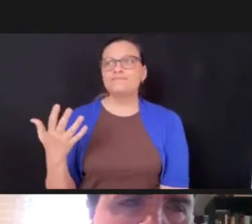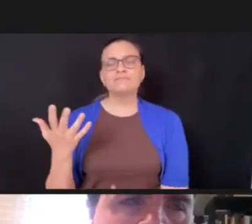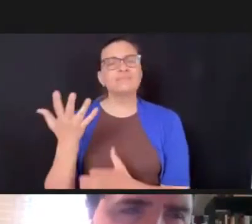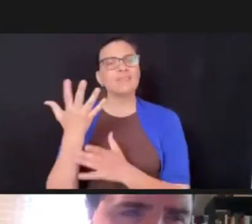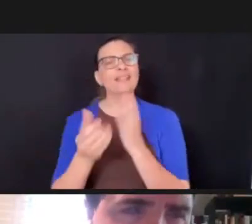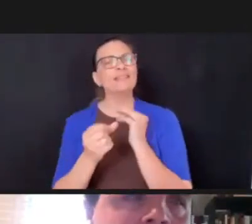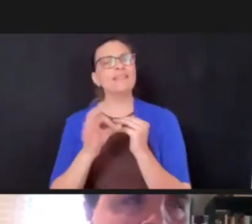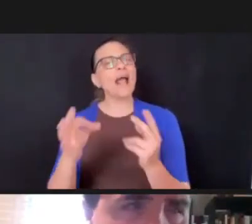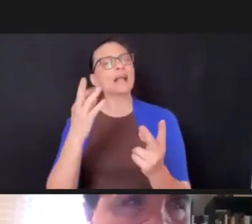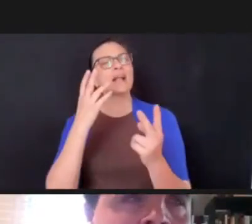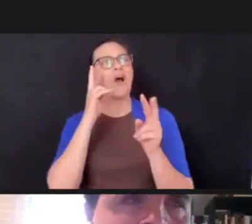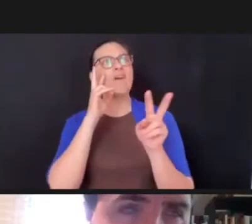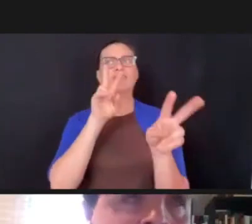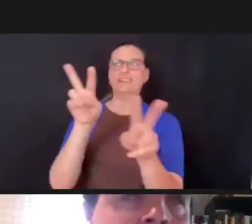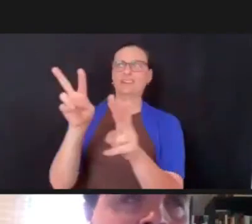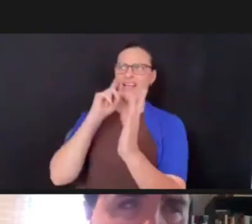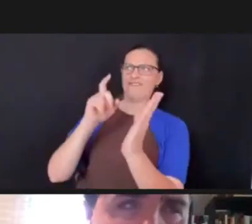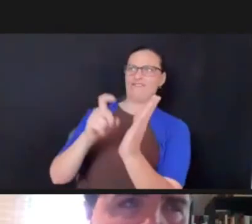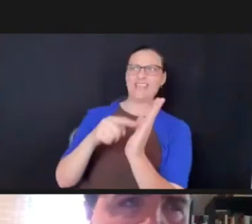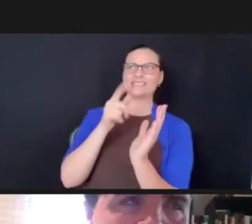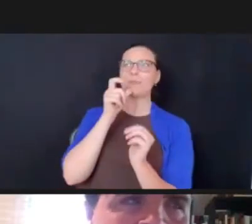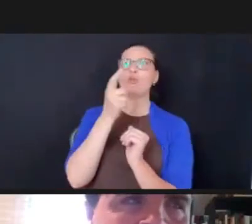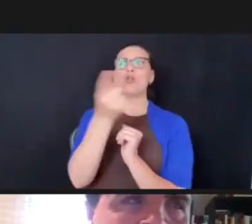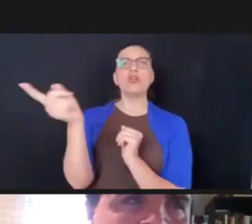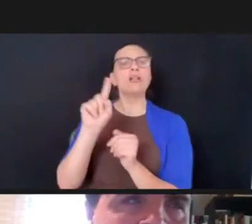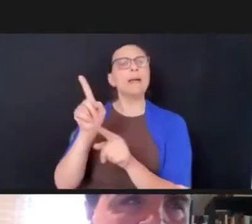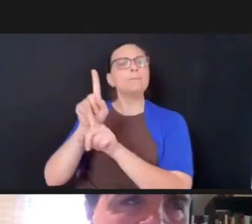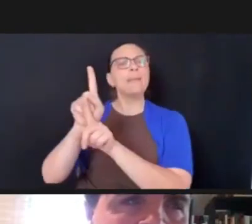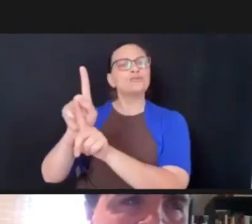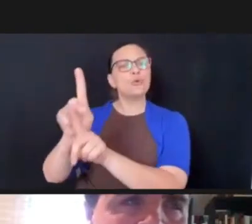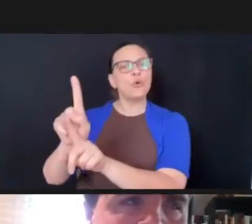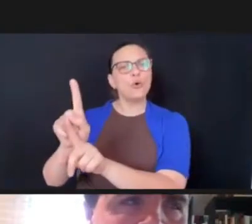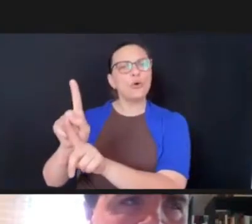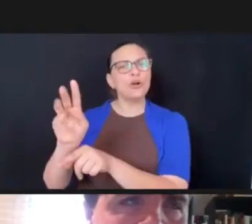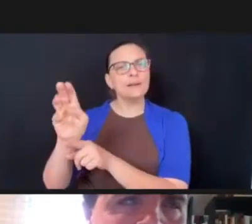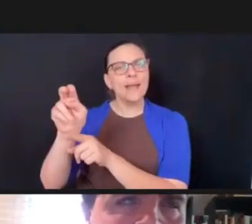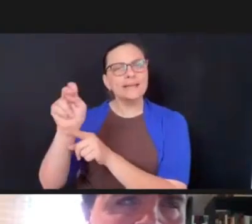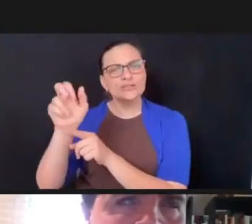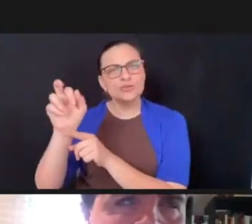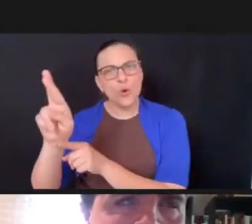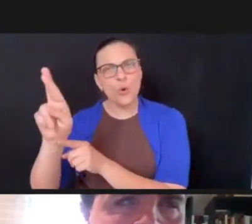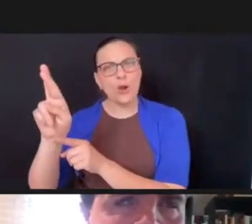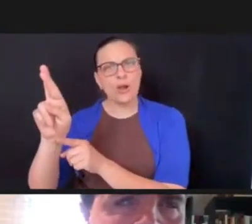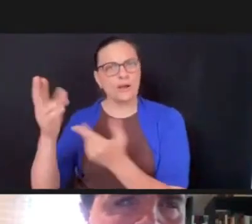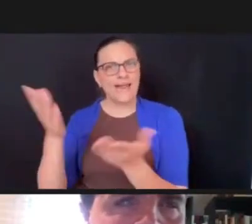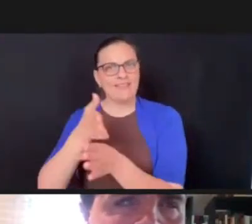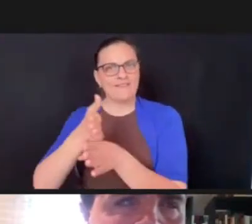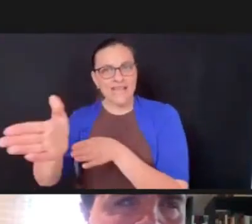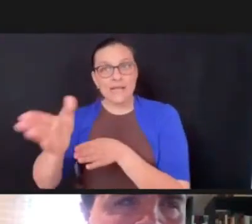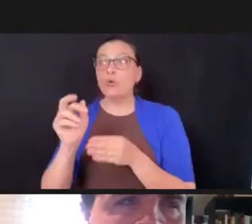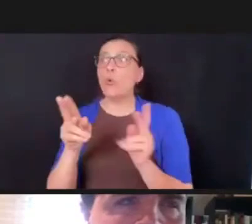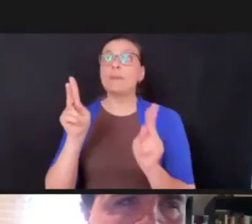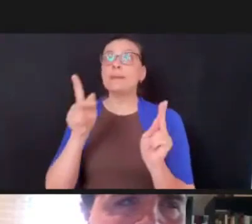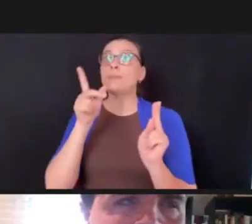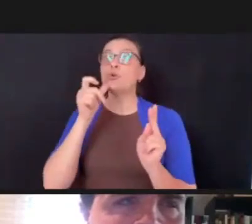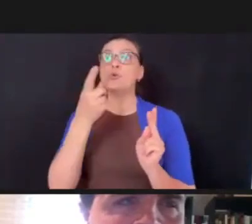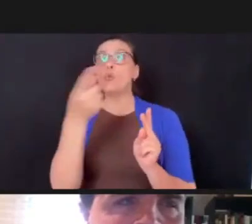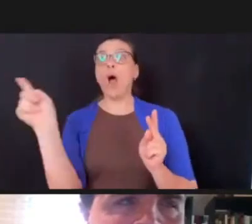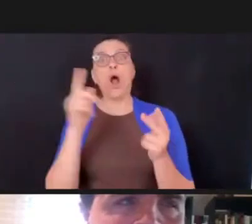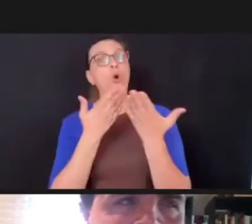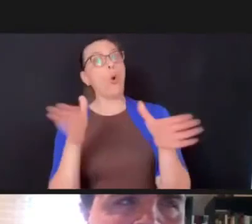visible mentors in the field, or, people that are open about disabilities or who